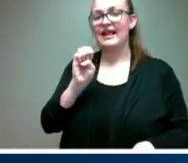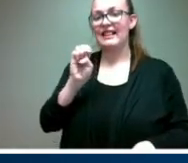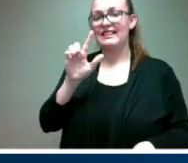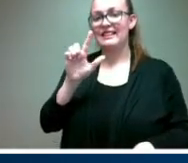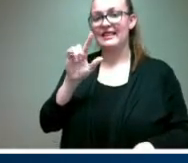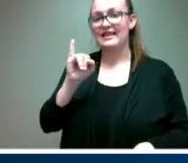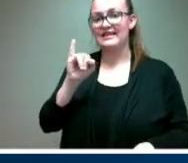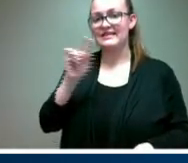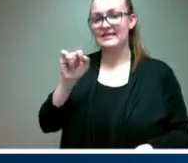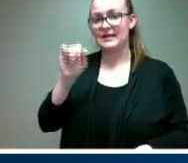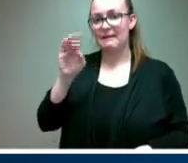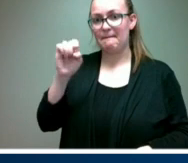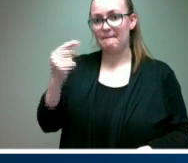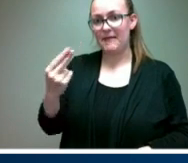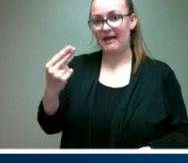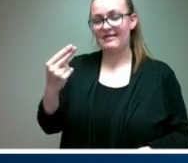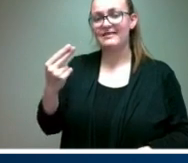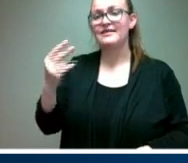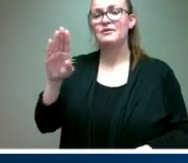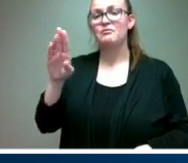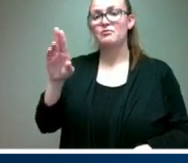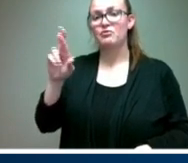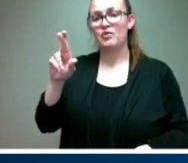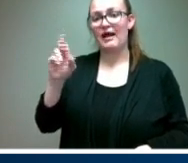running up and down the hall.